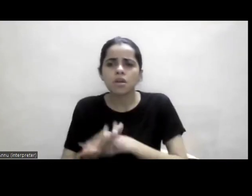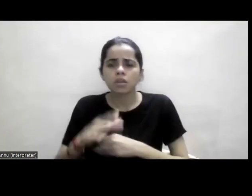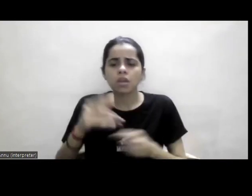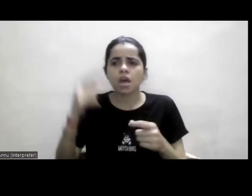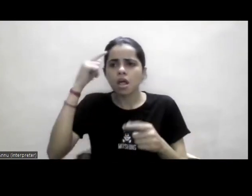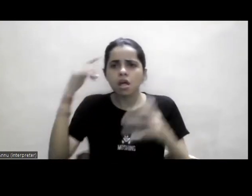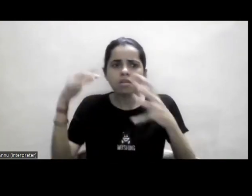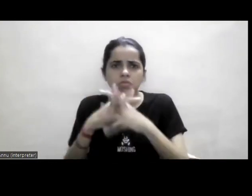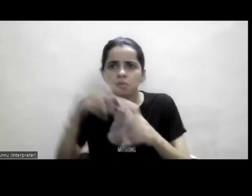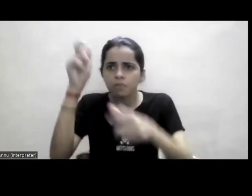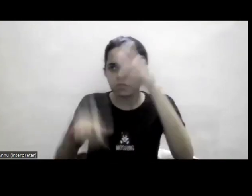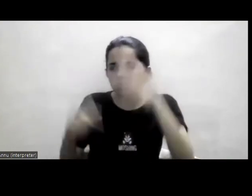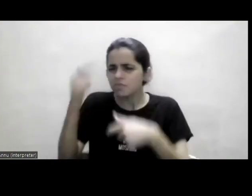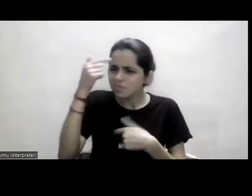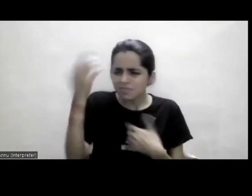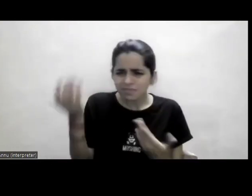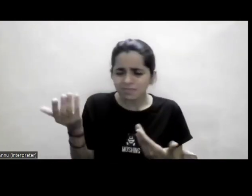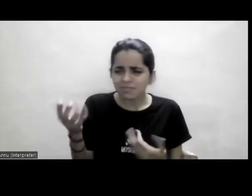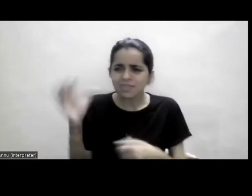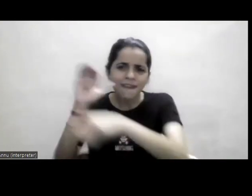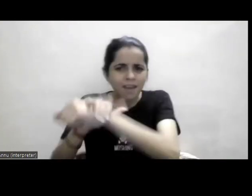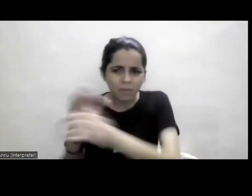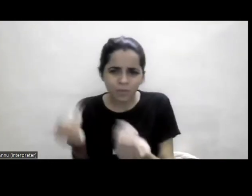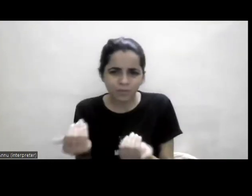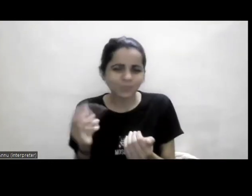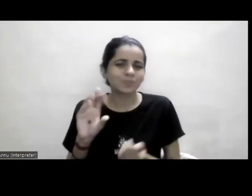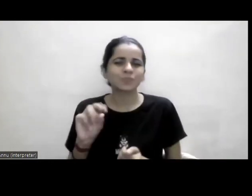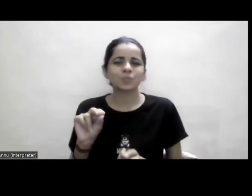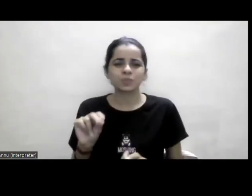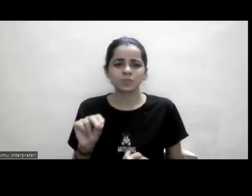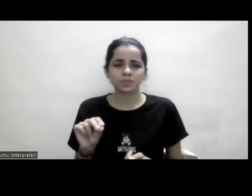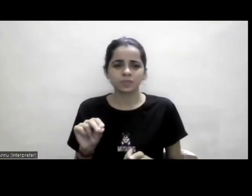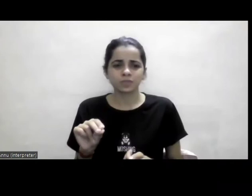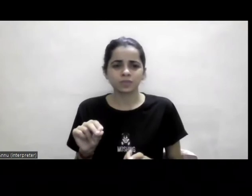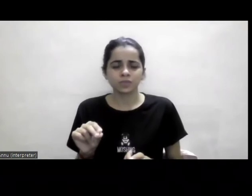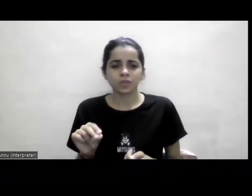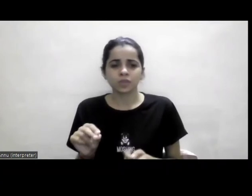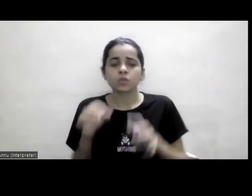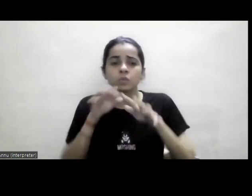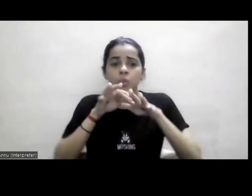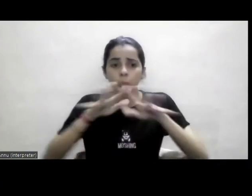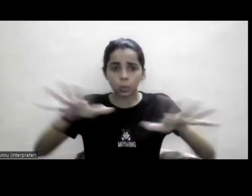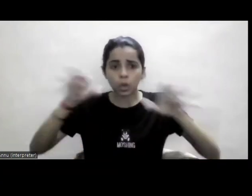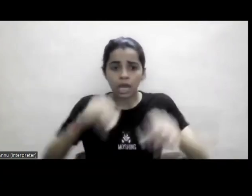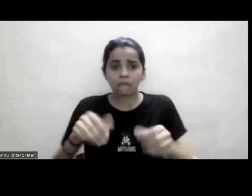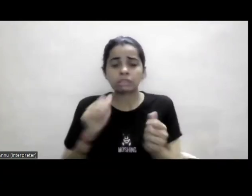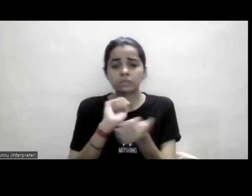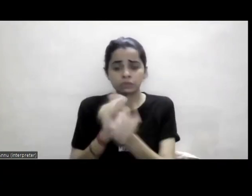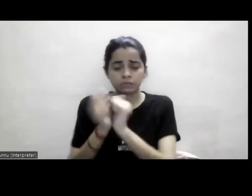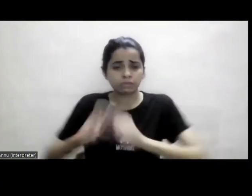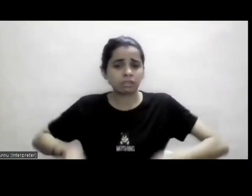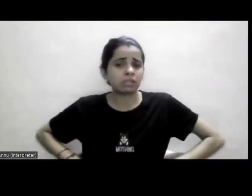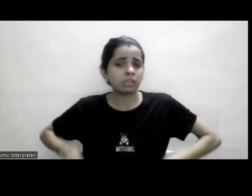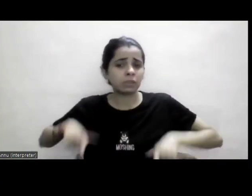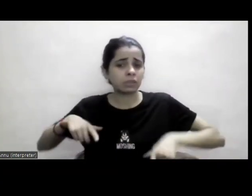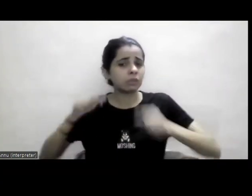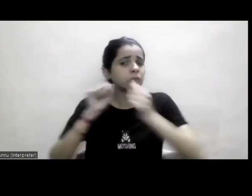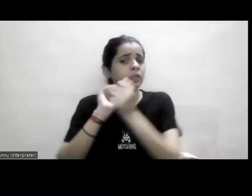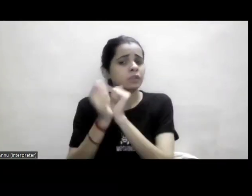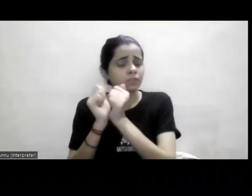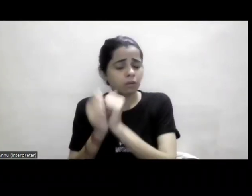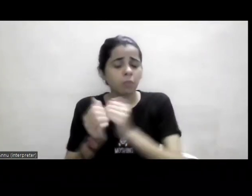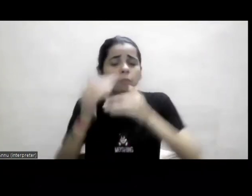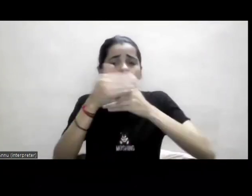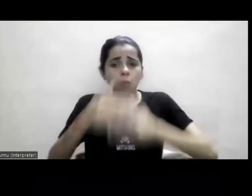session, when I was talking about how COVID has, you know, brought so many changes in our lives and how, you know, the boundaries